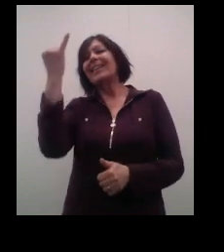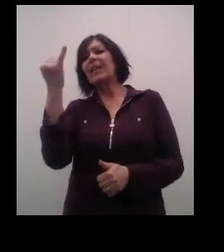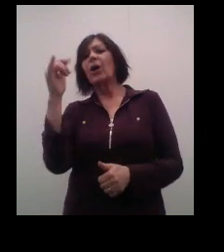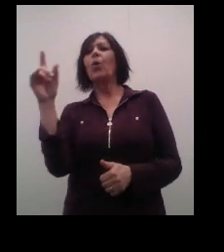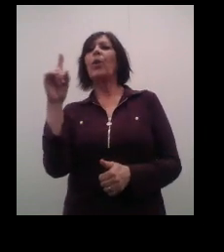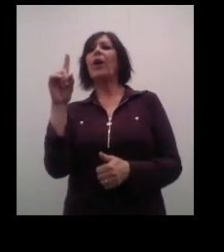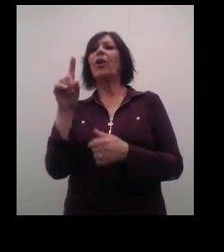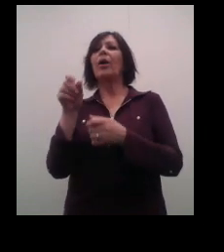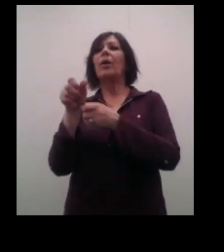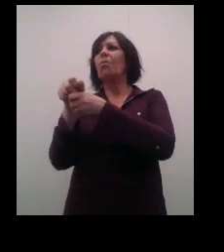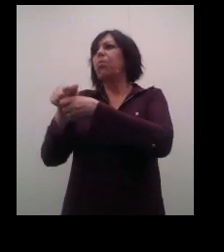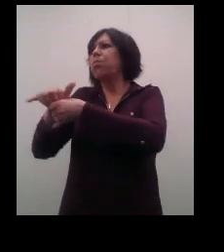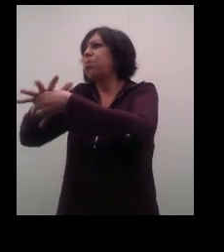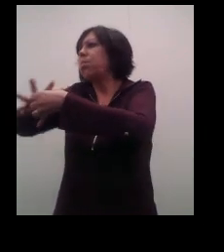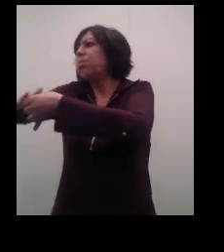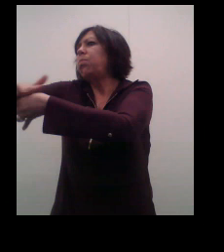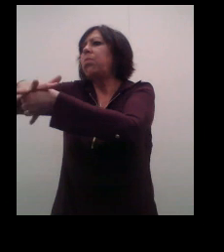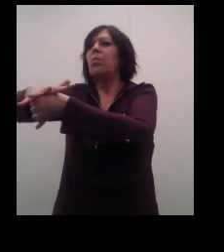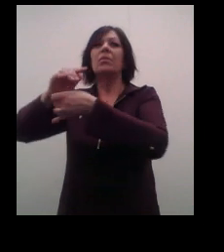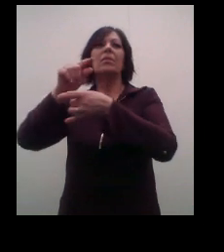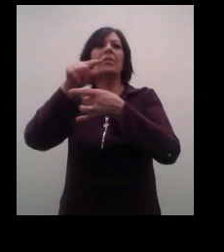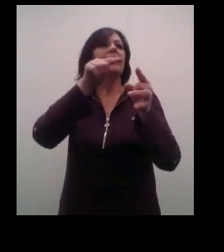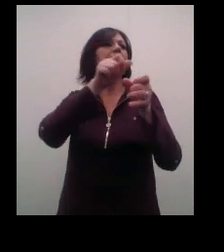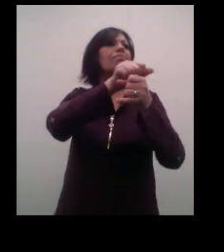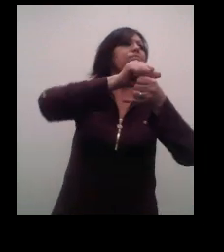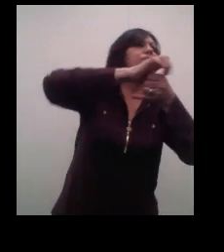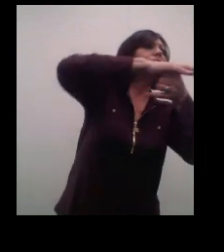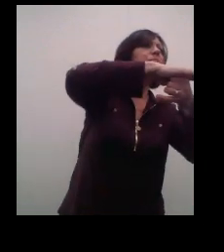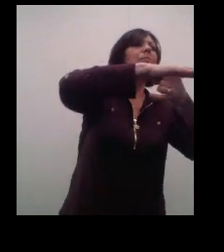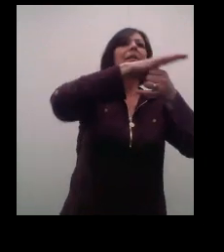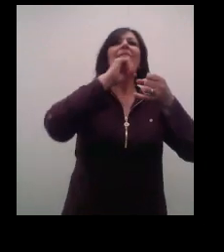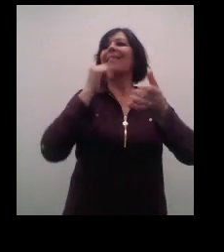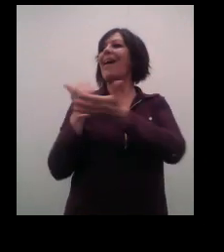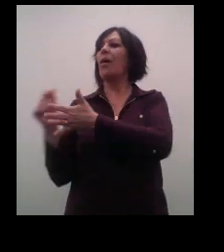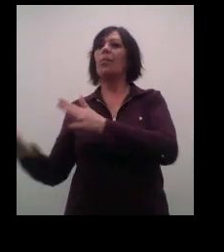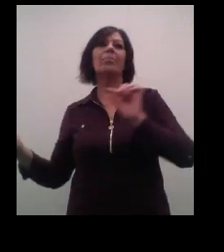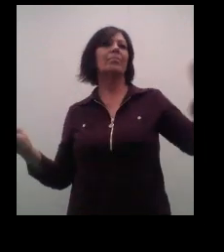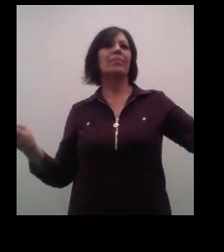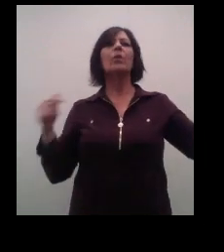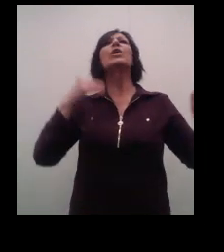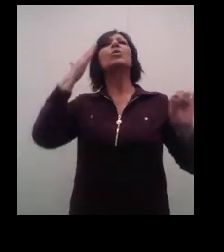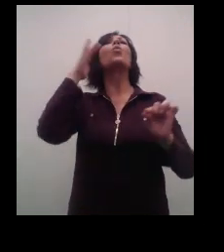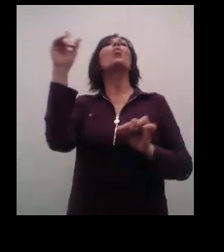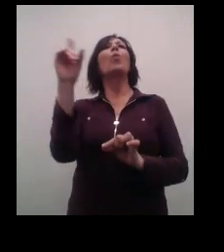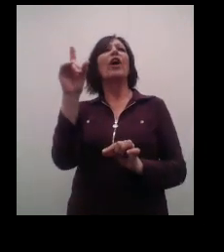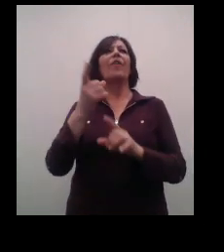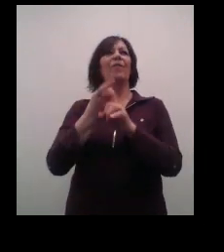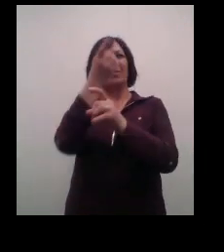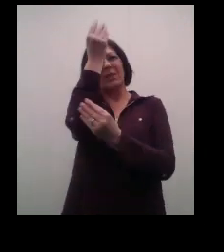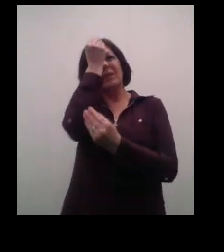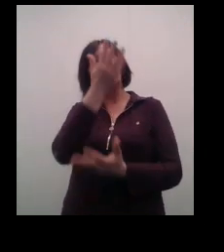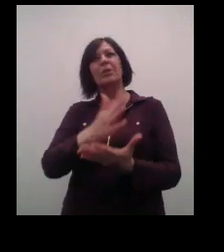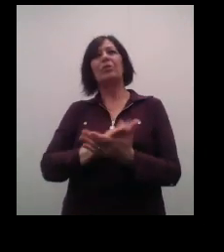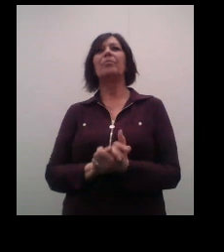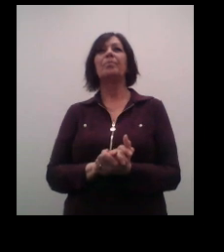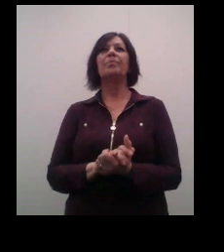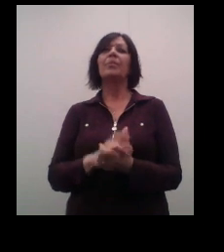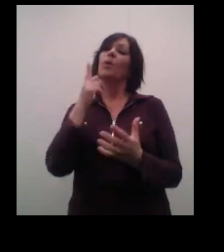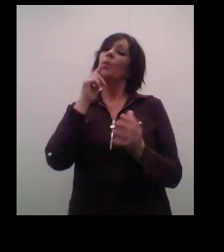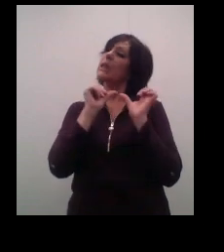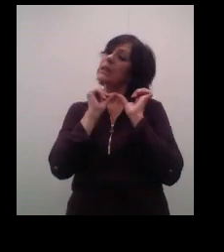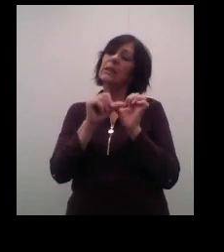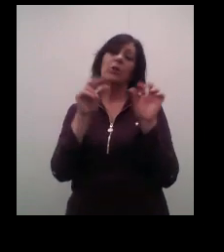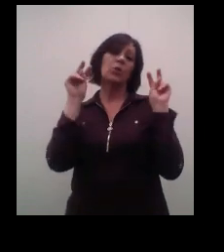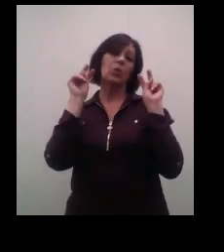be breakouts and additional problems that we have to deal with due to health disparities in our community. We'll continue to keep